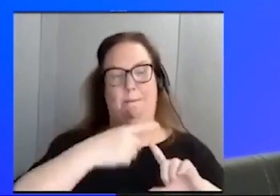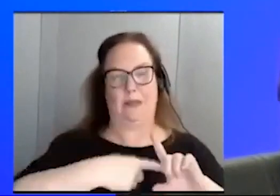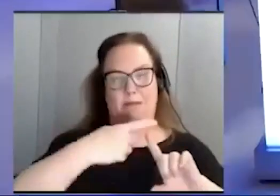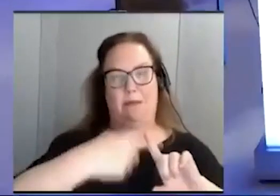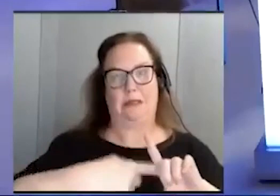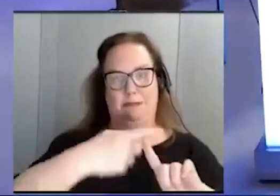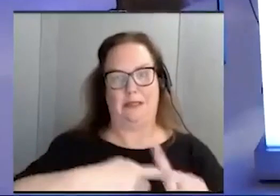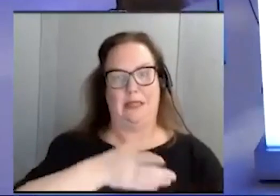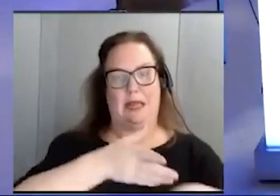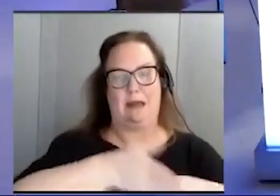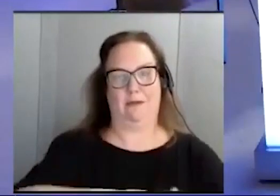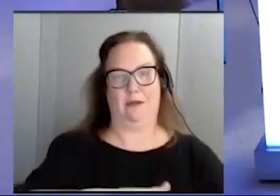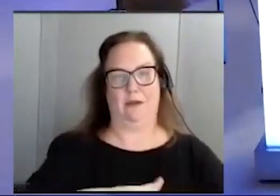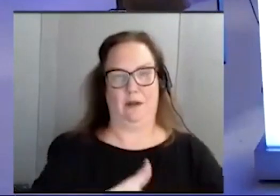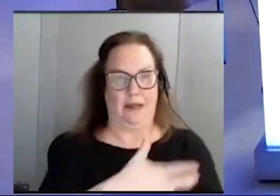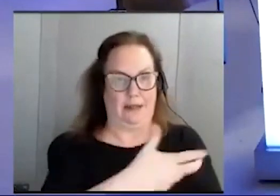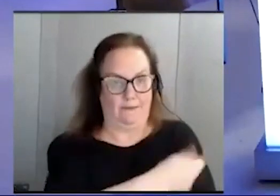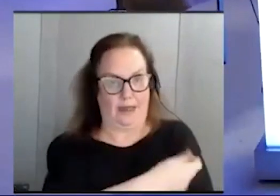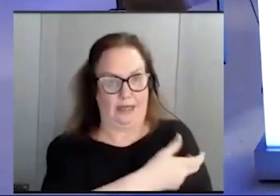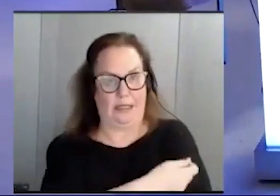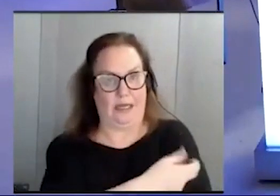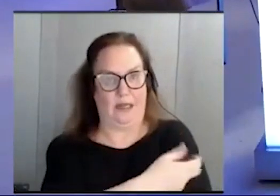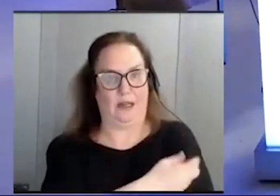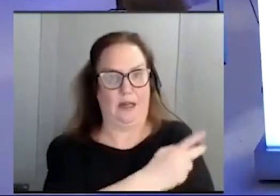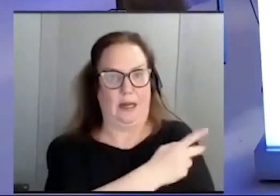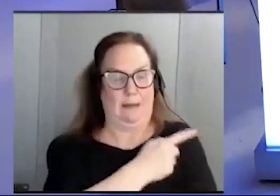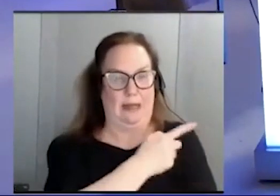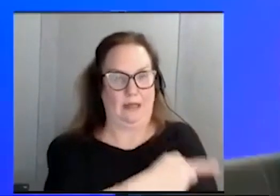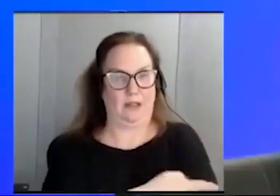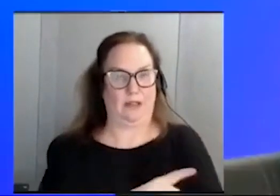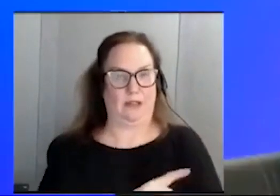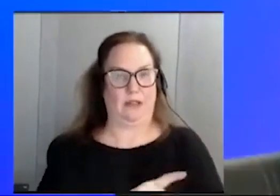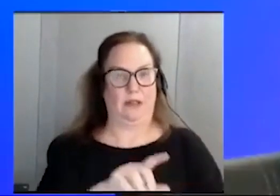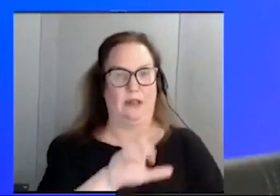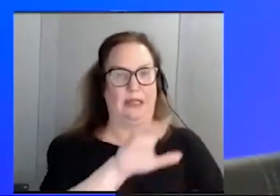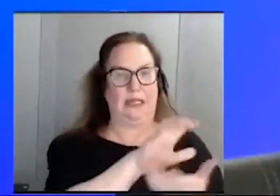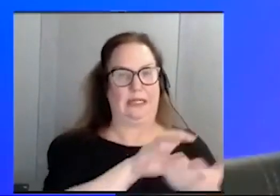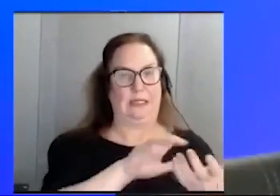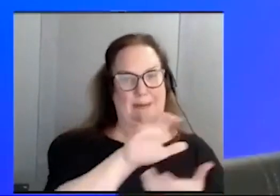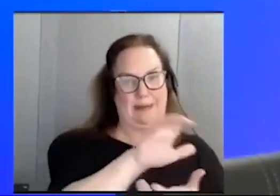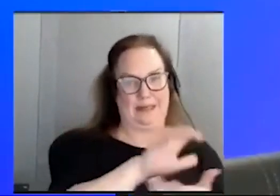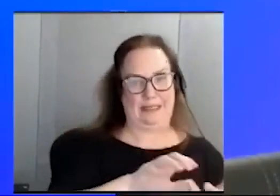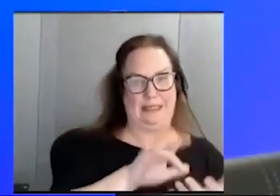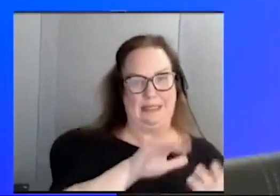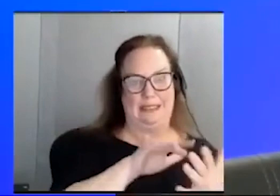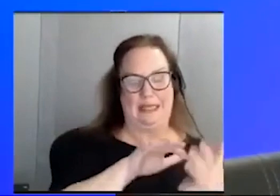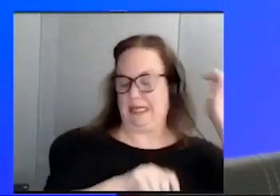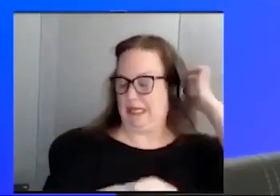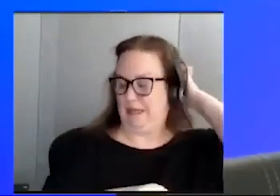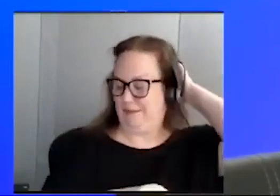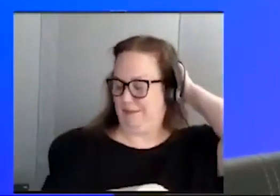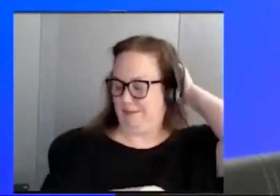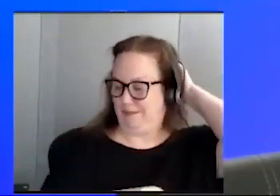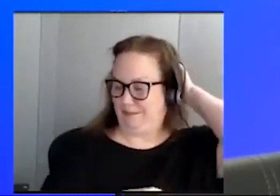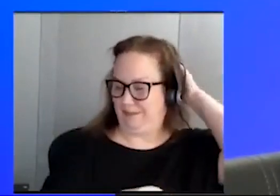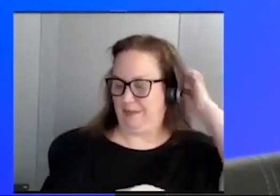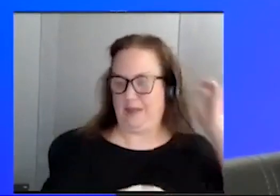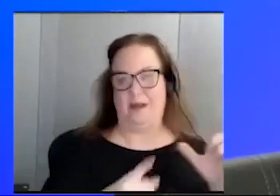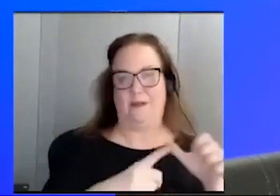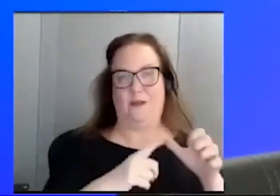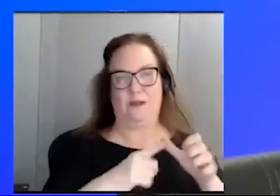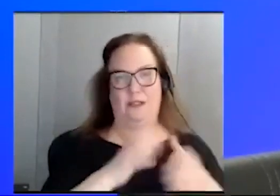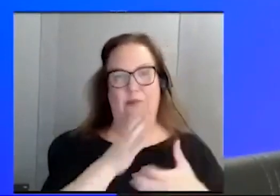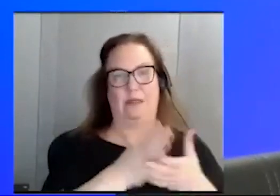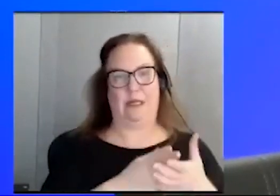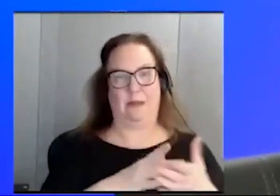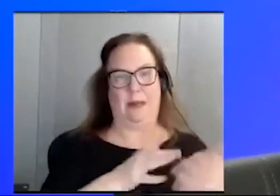do the vaccinated patients get it very much? There's a mixed bag of studies out there too about that. Initially, there were some out there that said